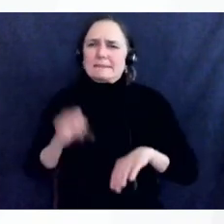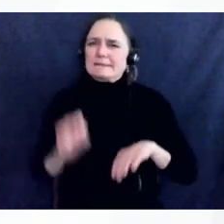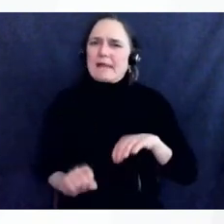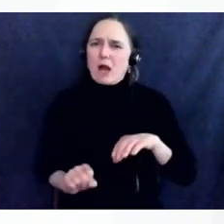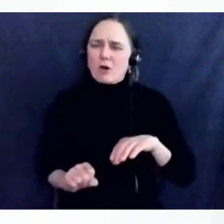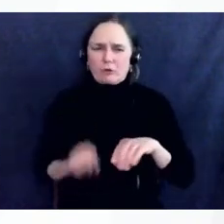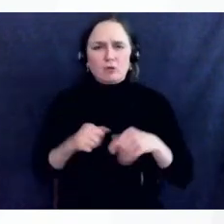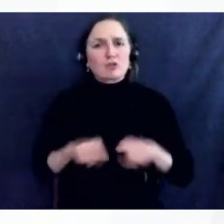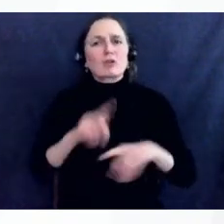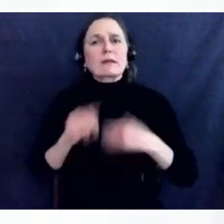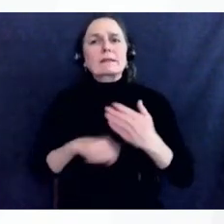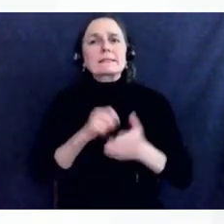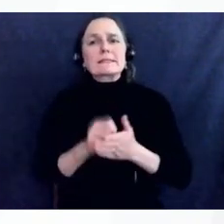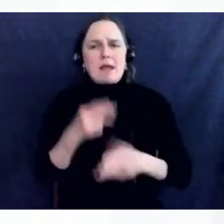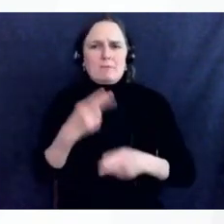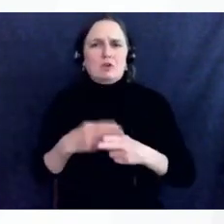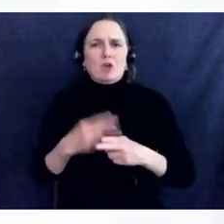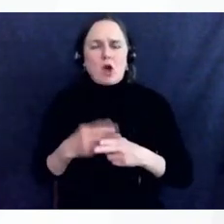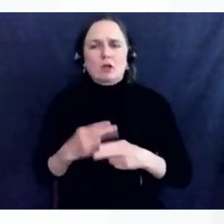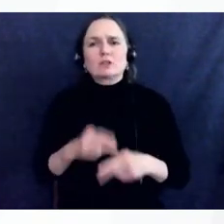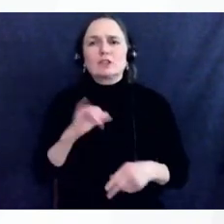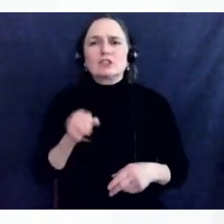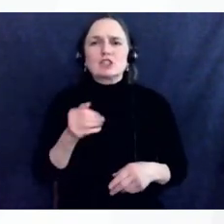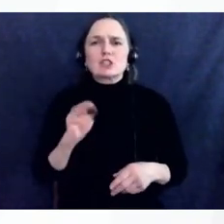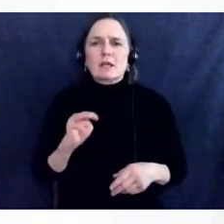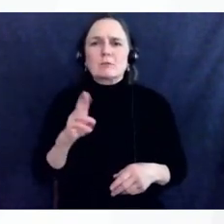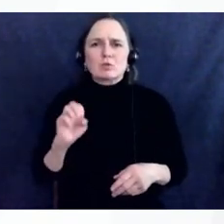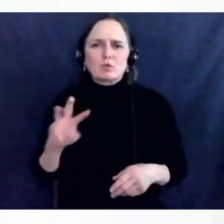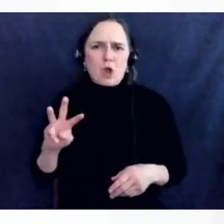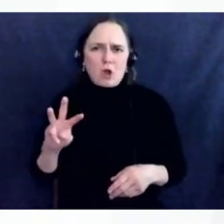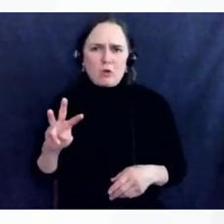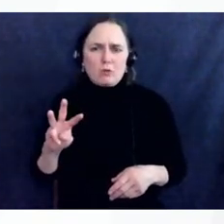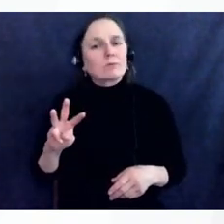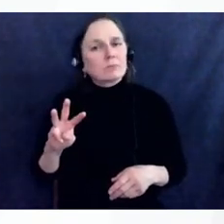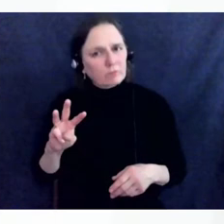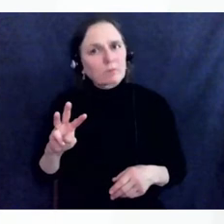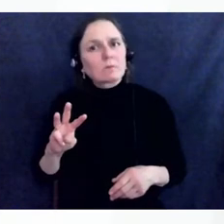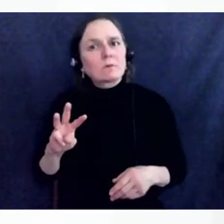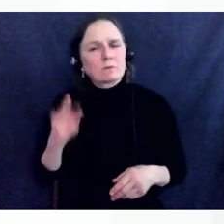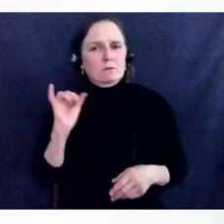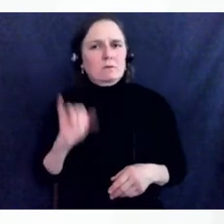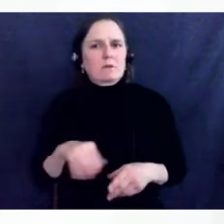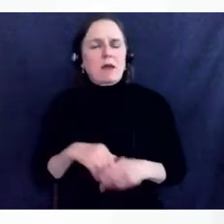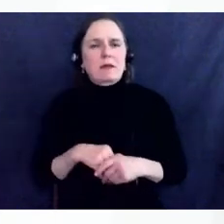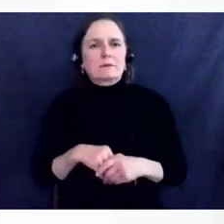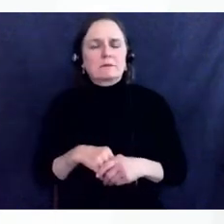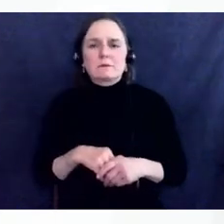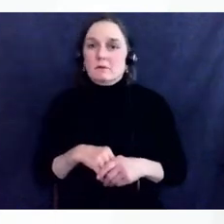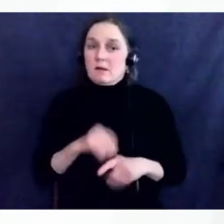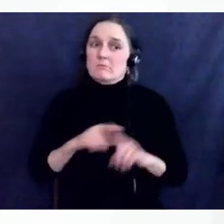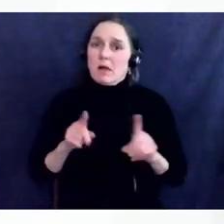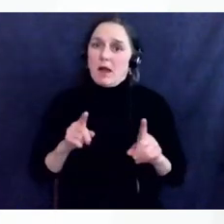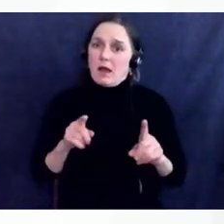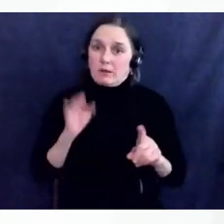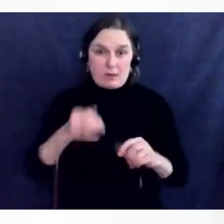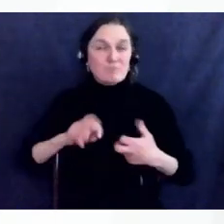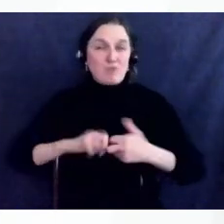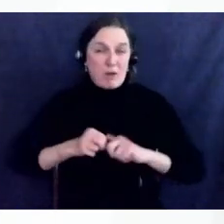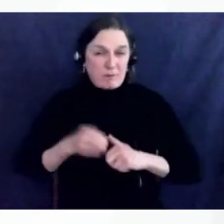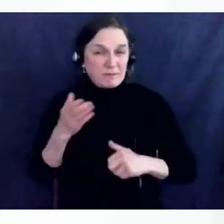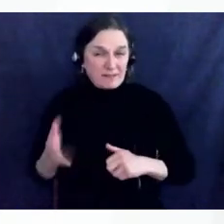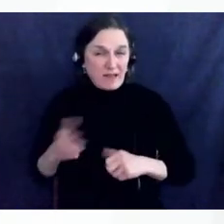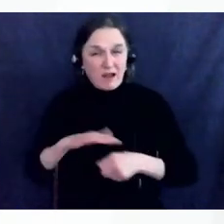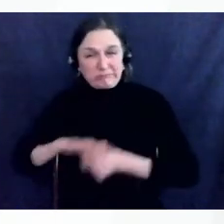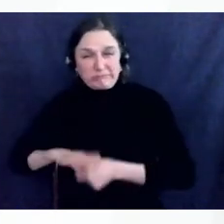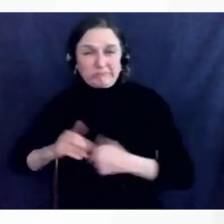segregation, discrimination, and violence were, of course, not exclusive to the South. It is long